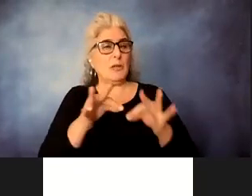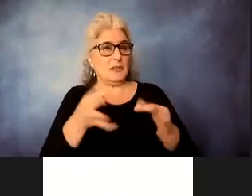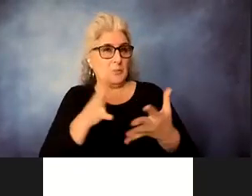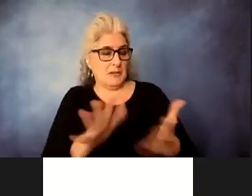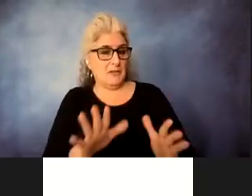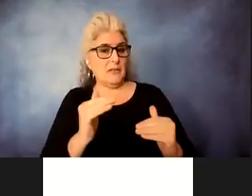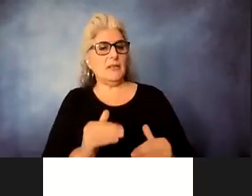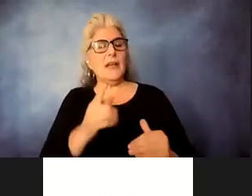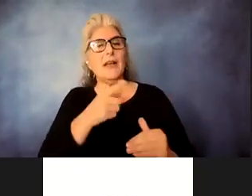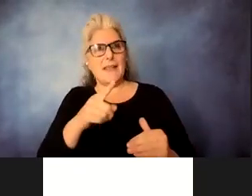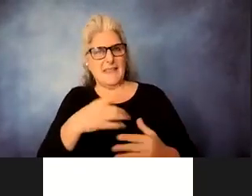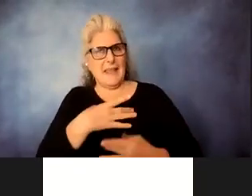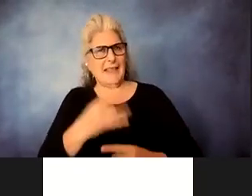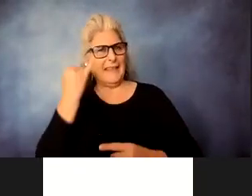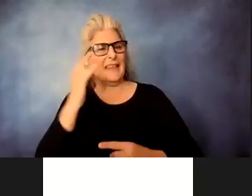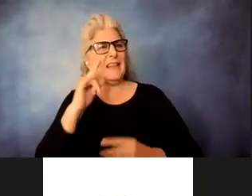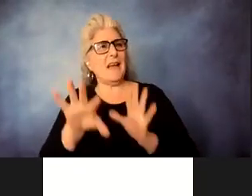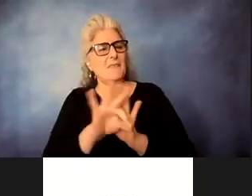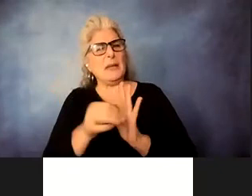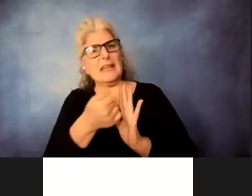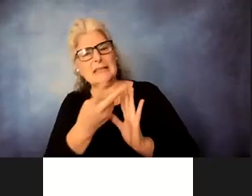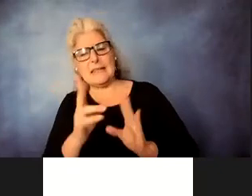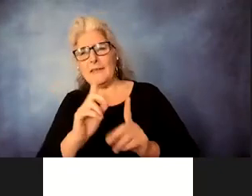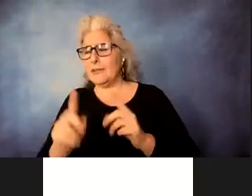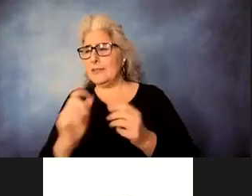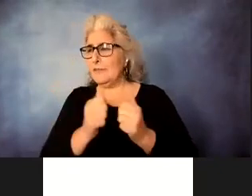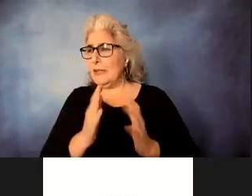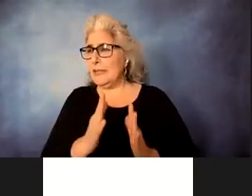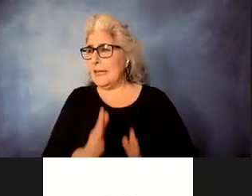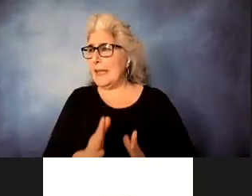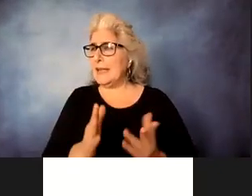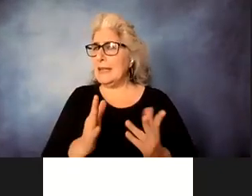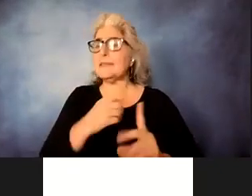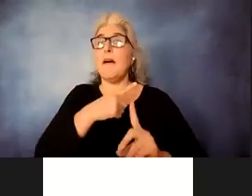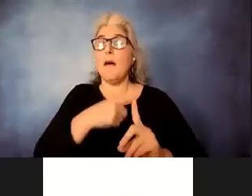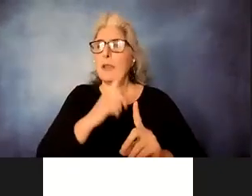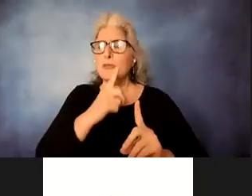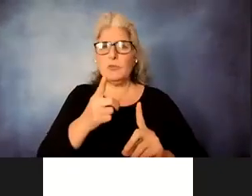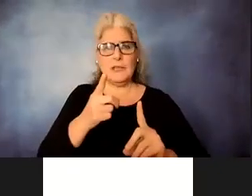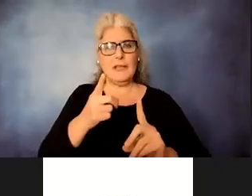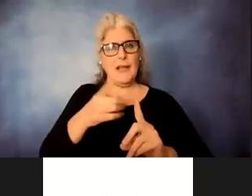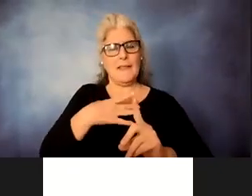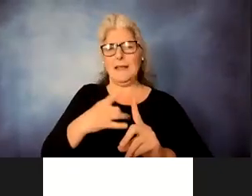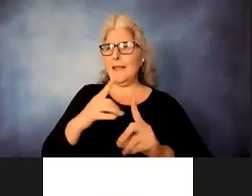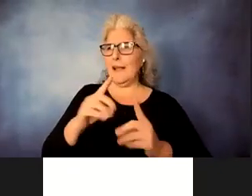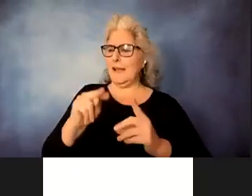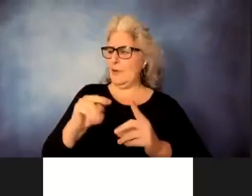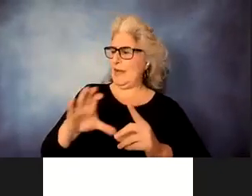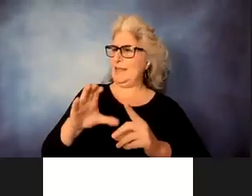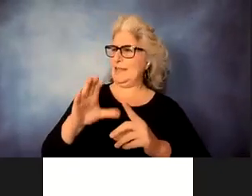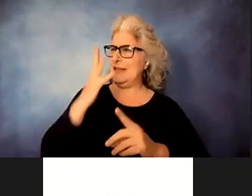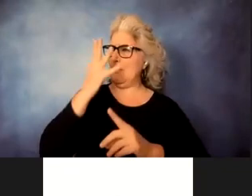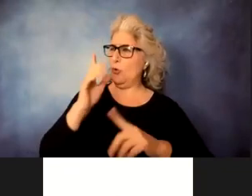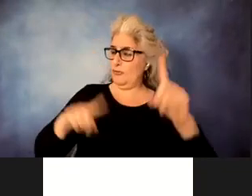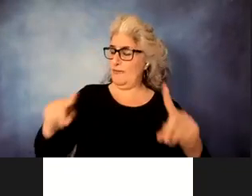appealing to them, and they value the diversity of New York City, and they want representatives who look like the city they represent. And so